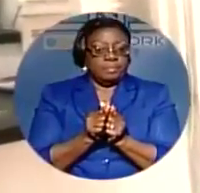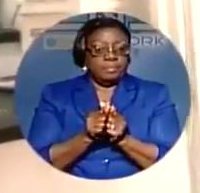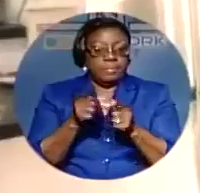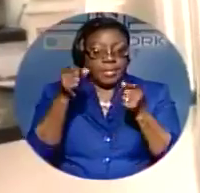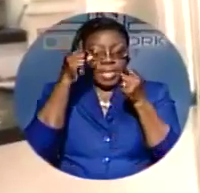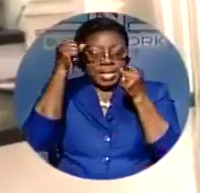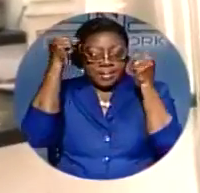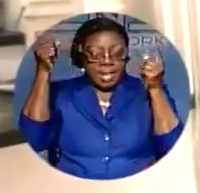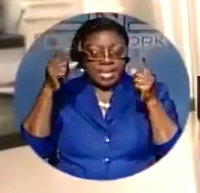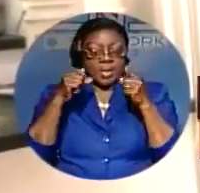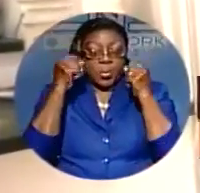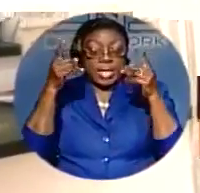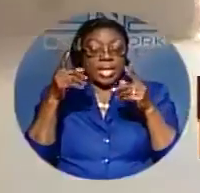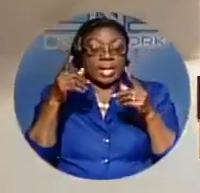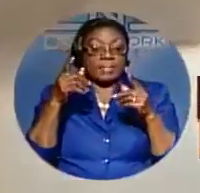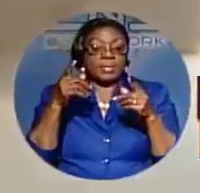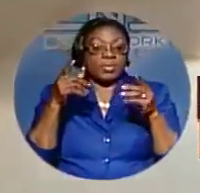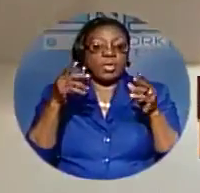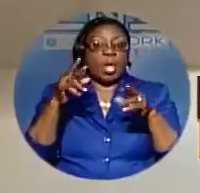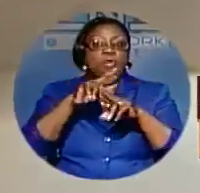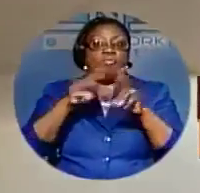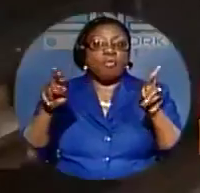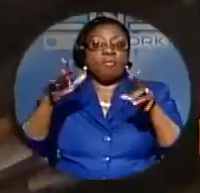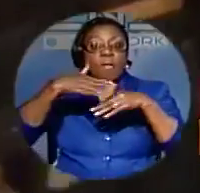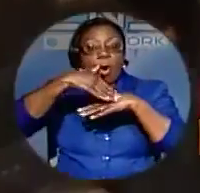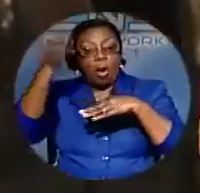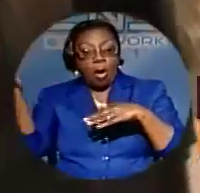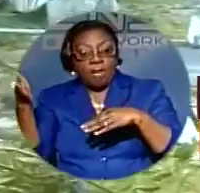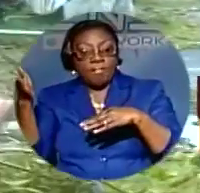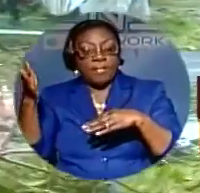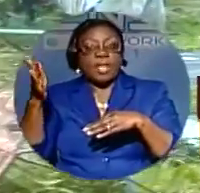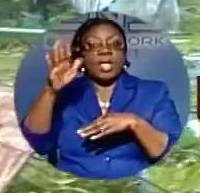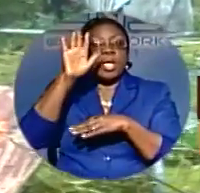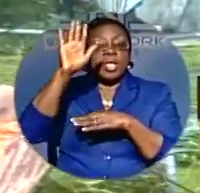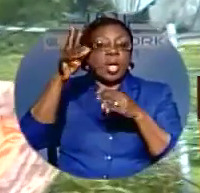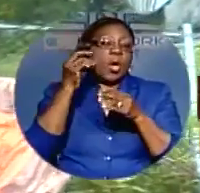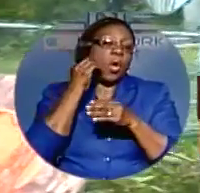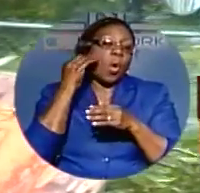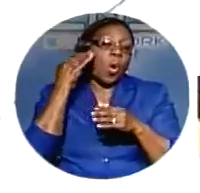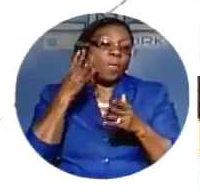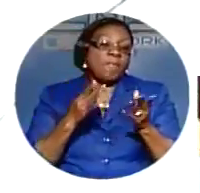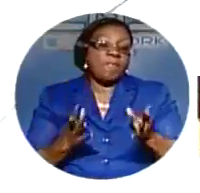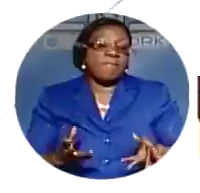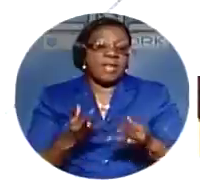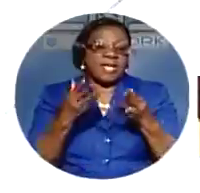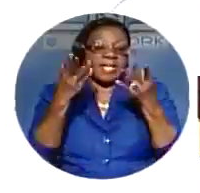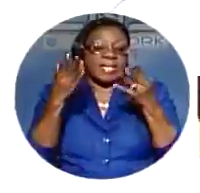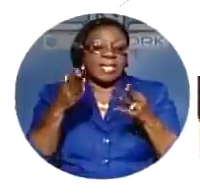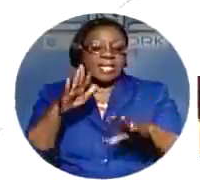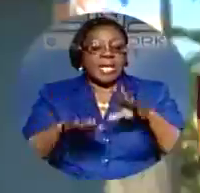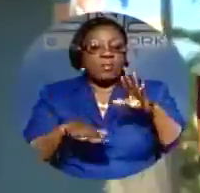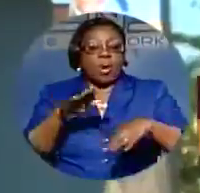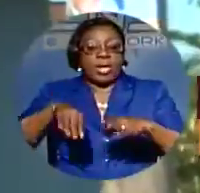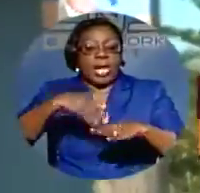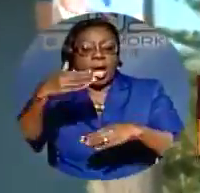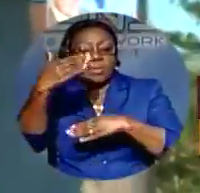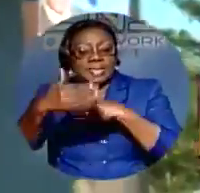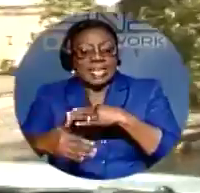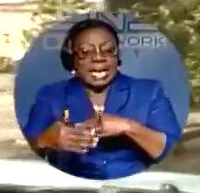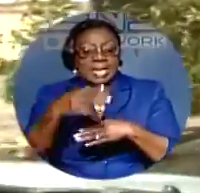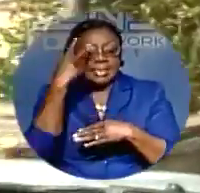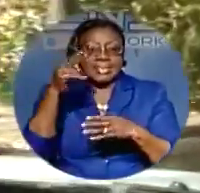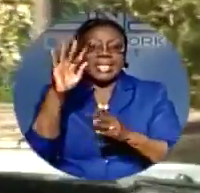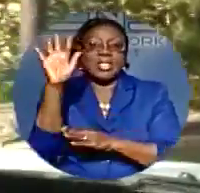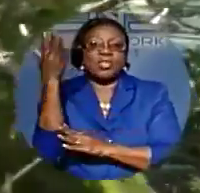Imagine waking up to a torn-off roof, your house flooded, and then walking outside to chaos, downed power lines,